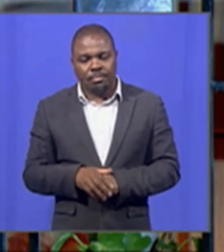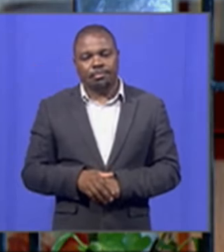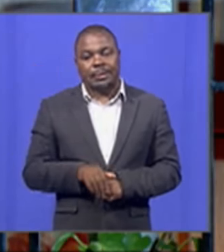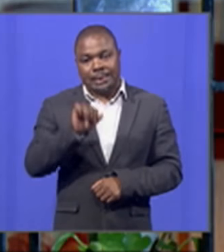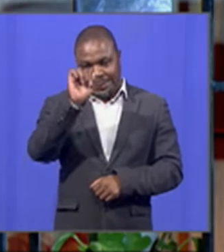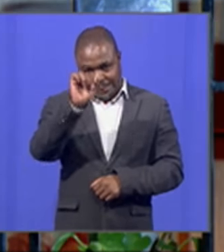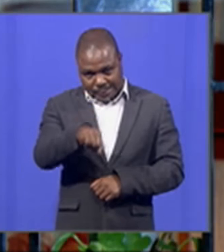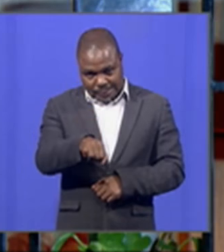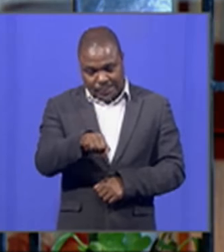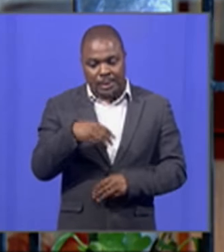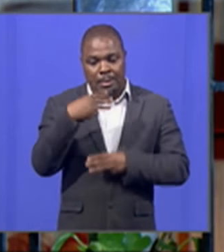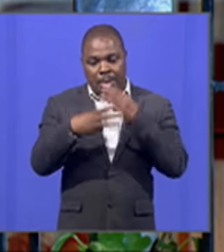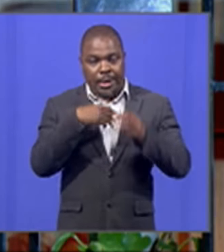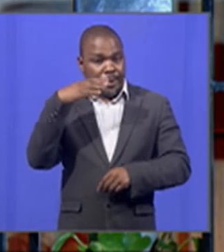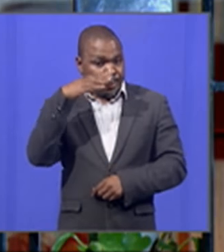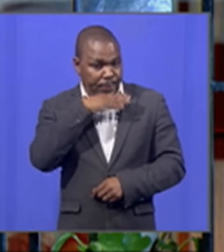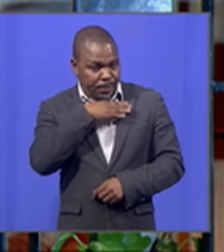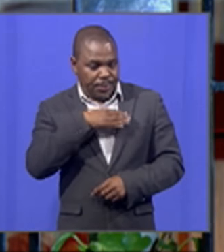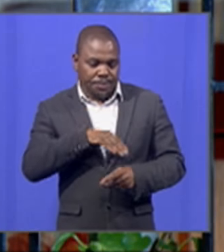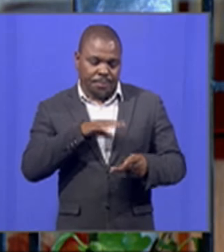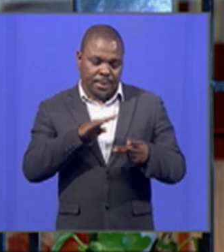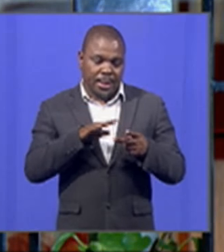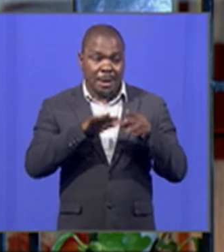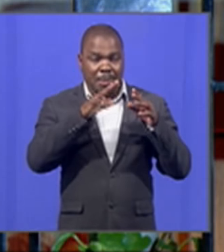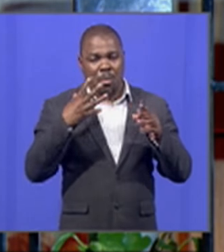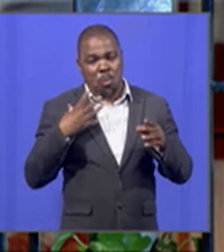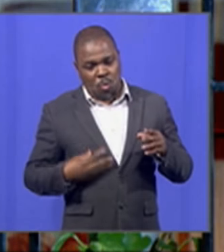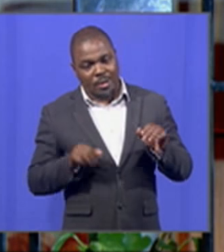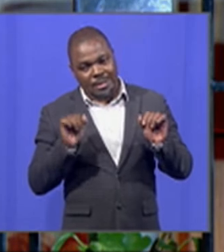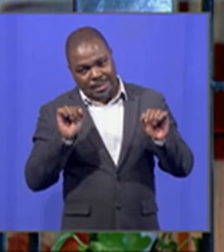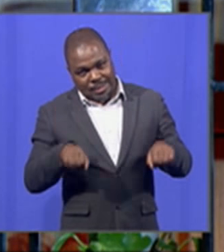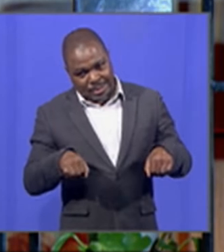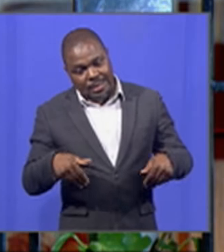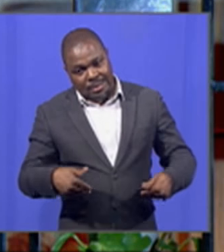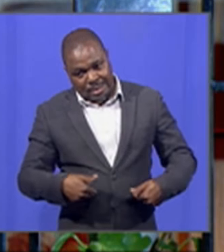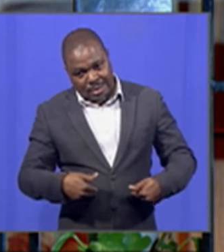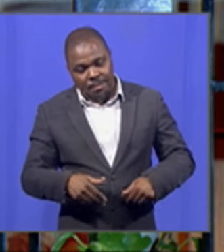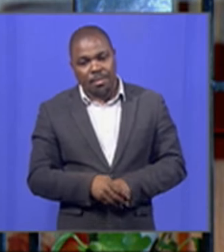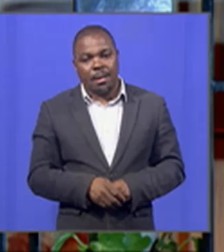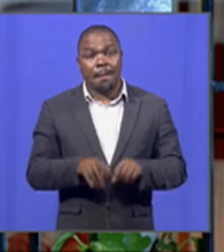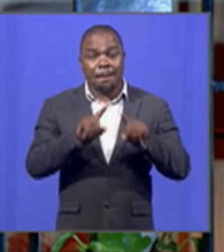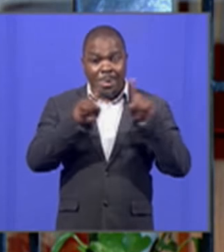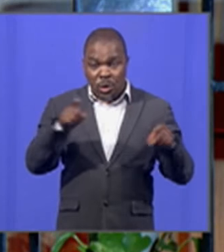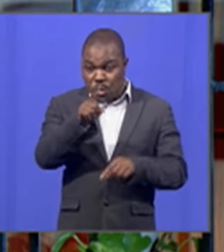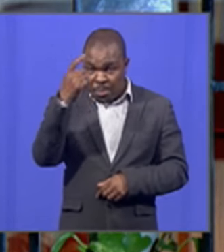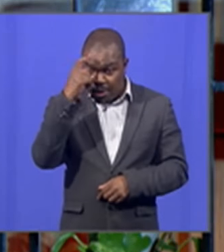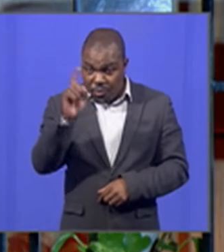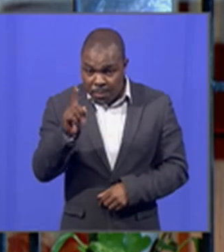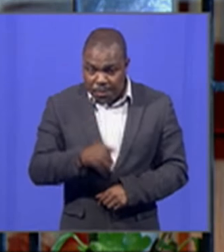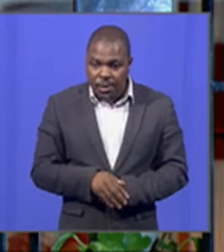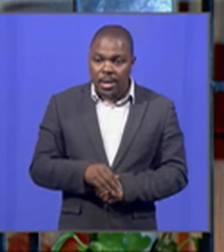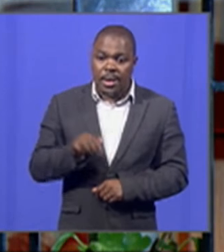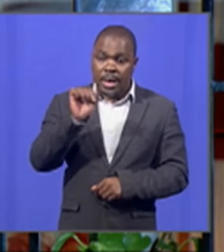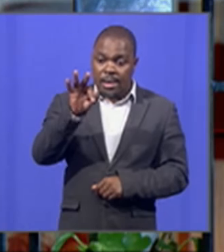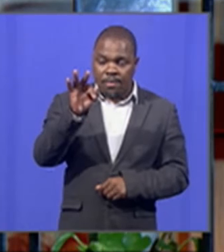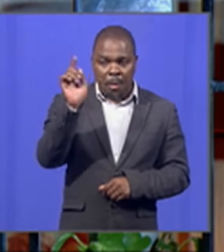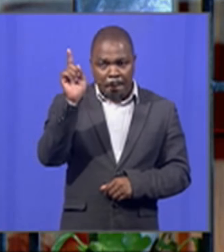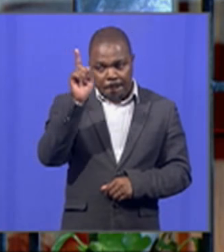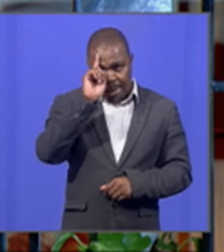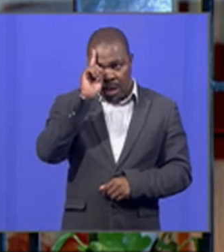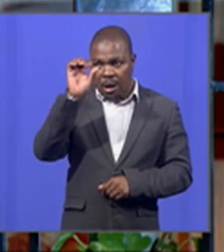There's poverty, it's true. But do we believe that if tomorrow all the Africans